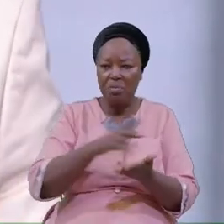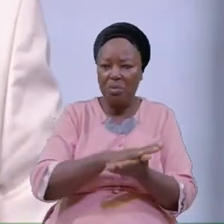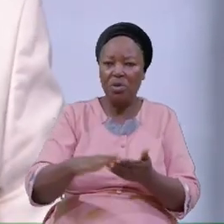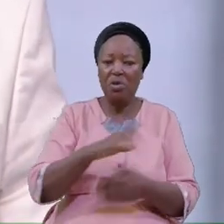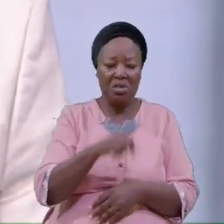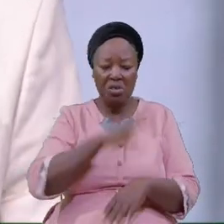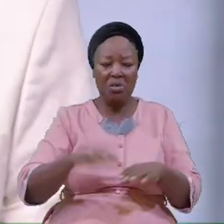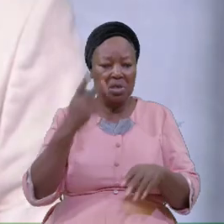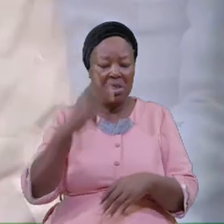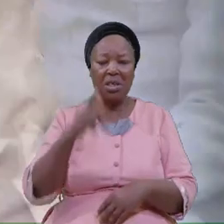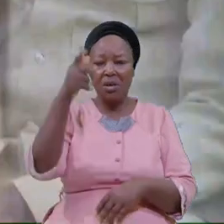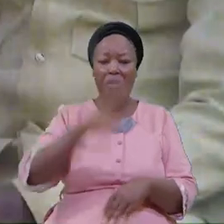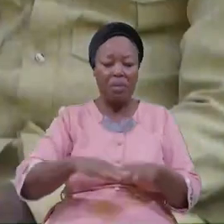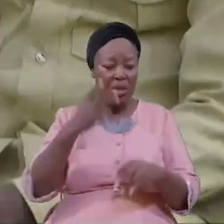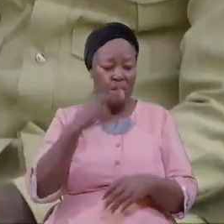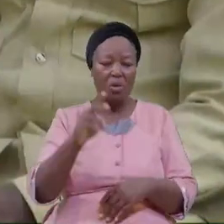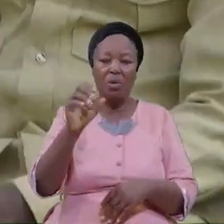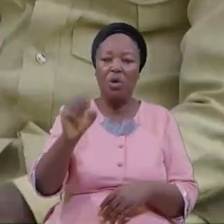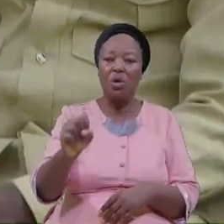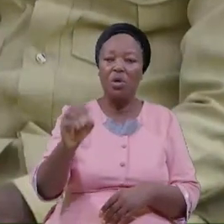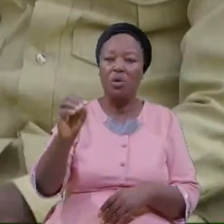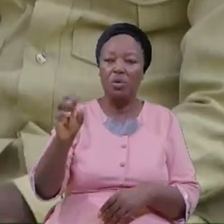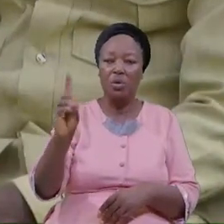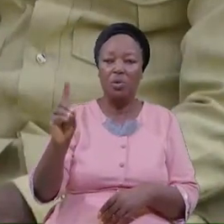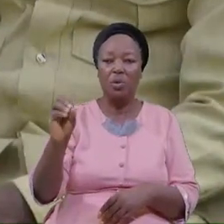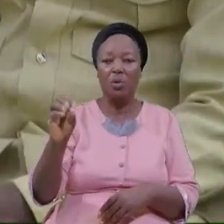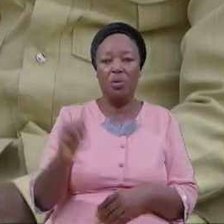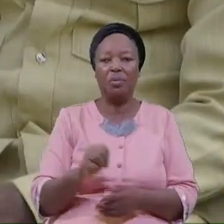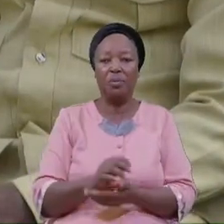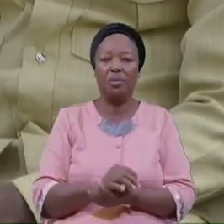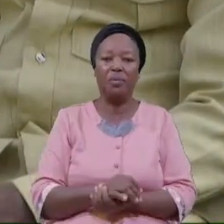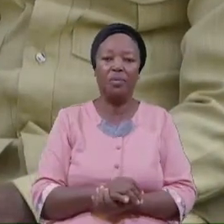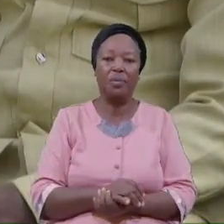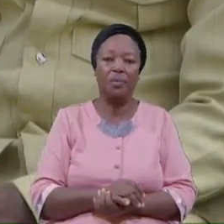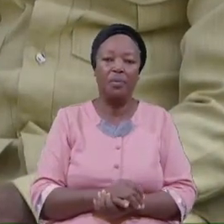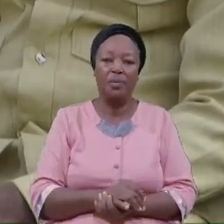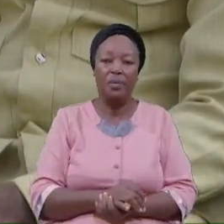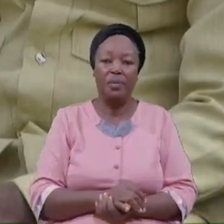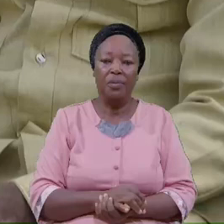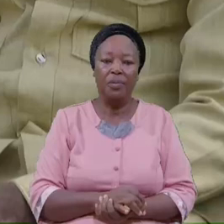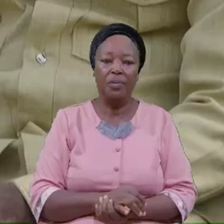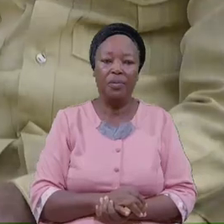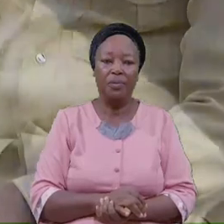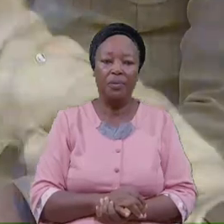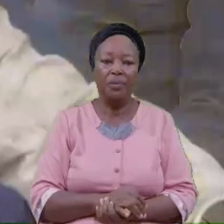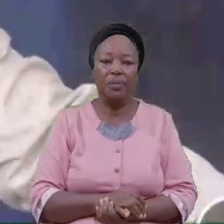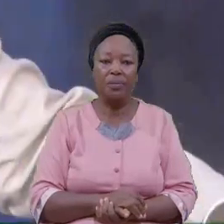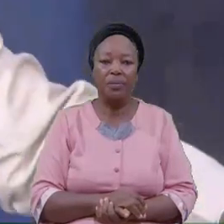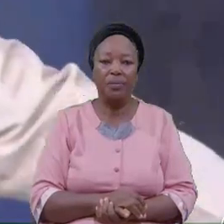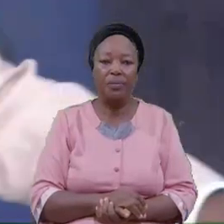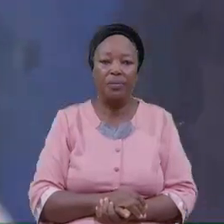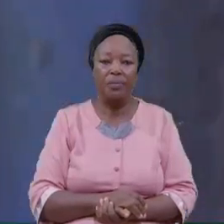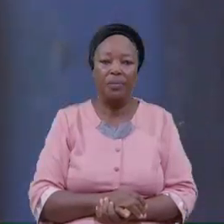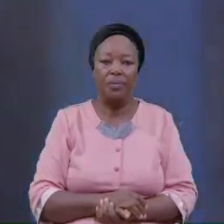saw Sodom. Lot ne voyait pas Dieu, mais Abraham voyait Dieu. Voilà pourquoi Lot ne voyait que la terre bien arrosée. Et c'est pourquoi Sodom. Il s'est